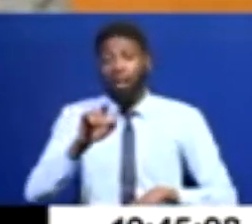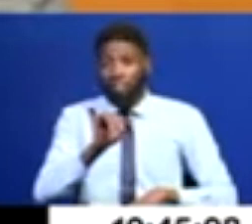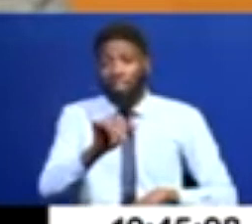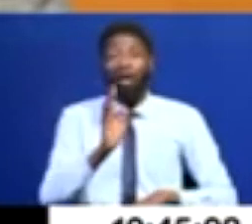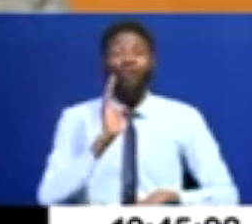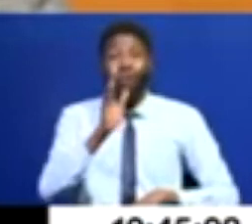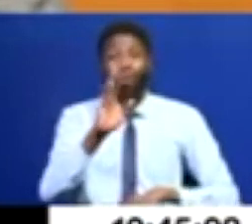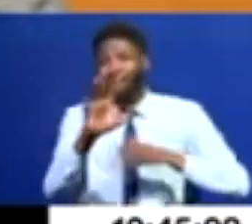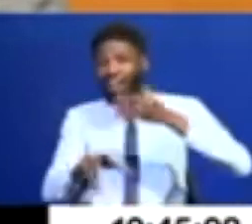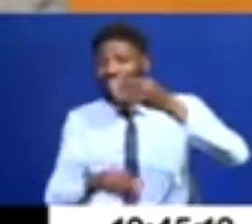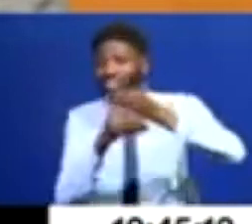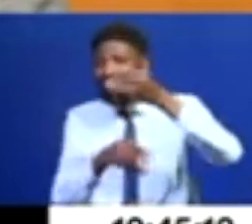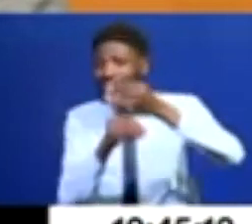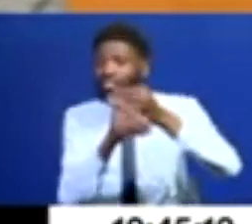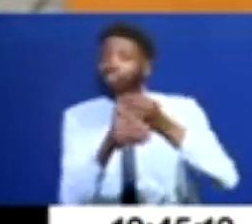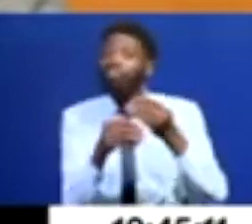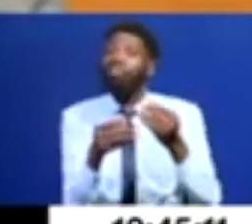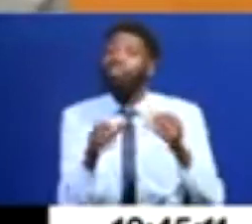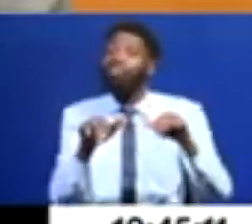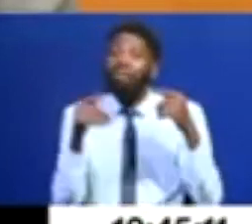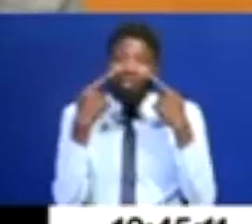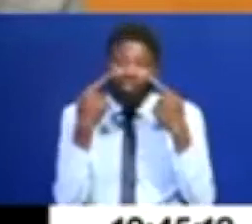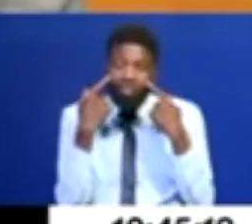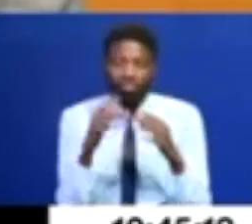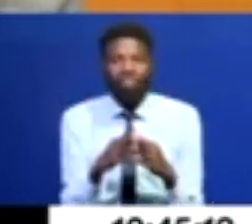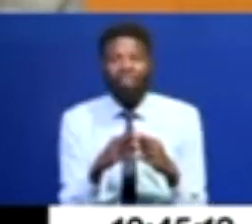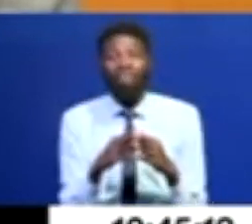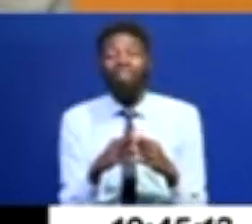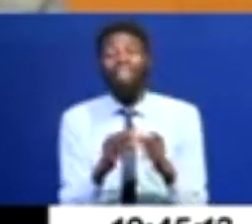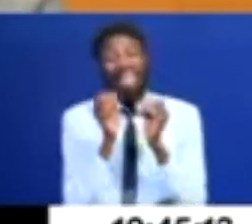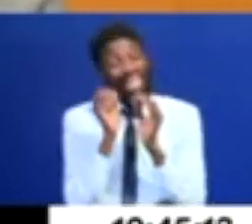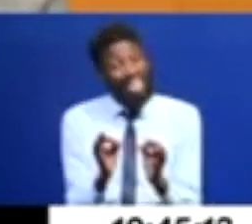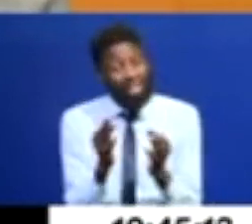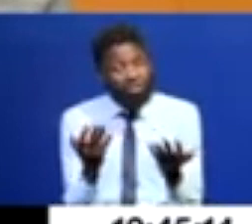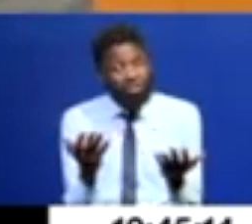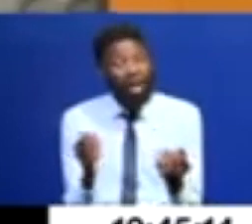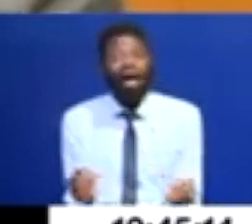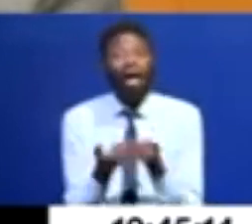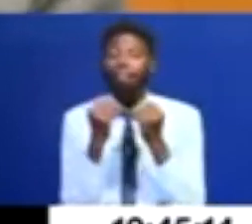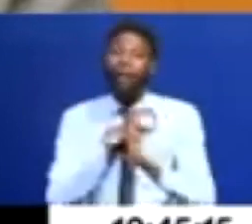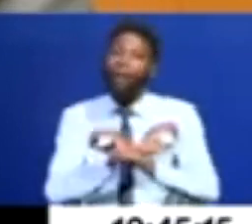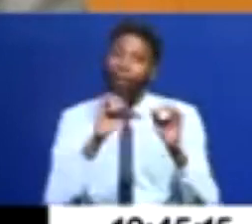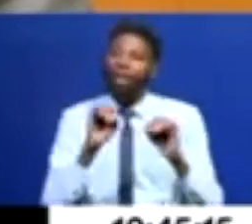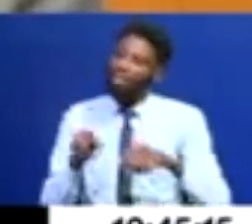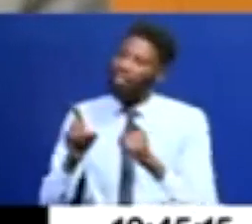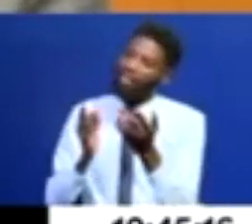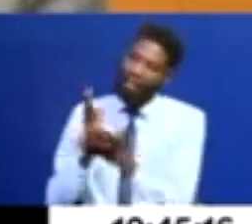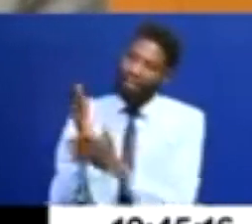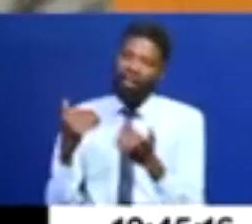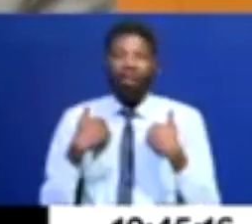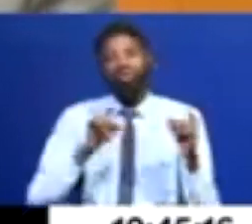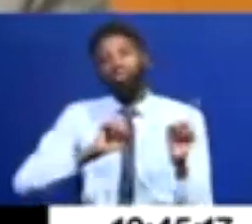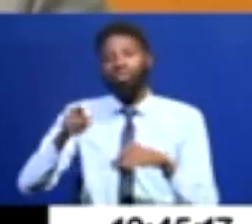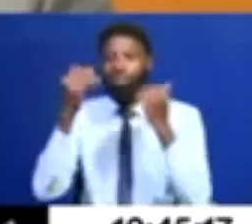And they will have a reason why they will go to court and try and fight it out. Mm-hmm. So we had to see whether public